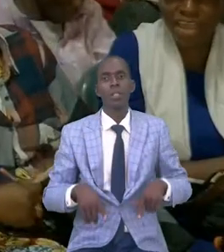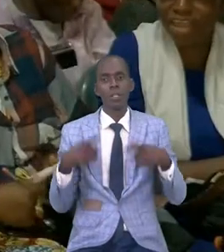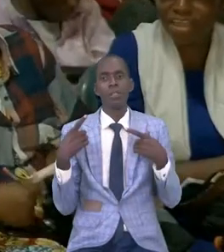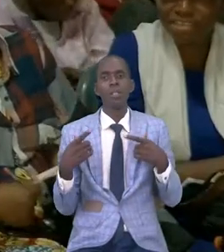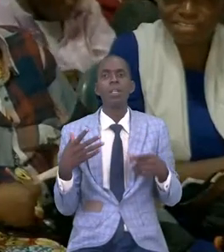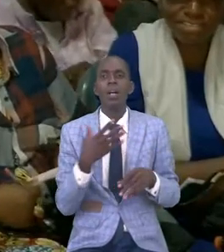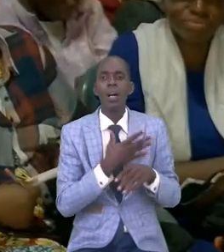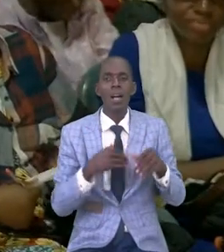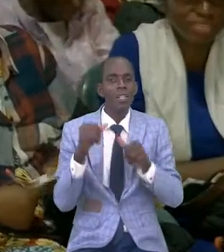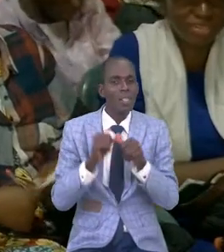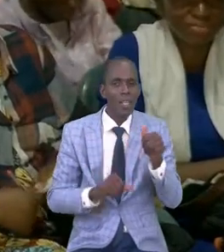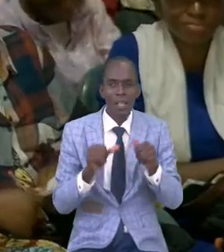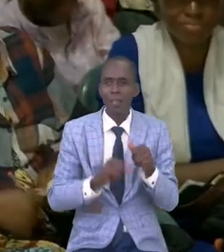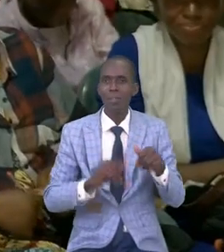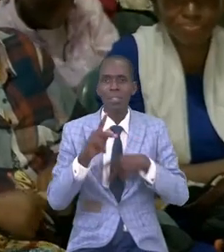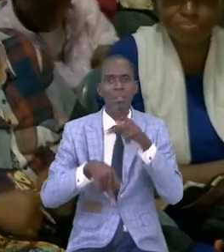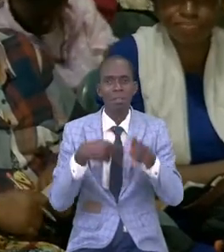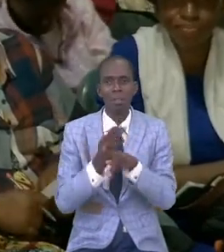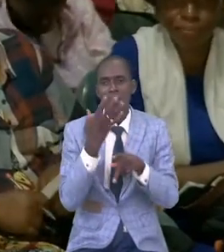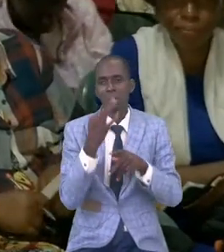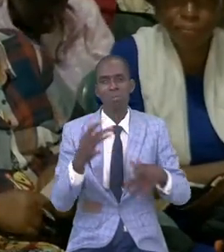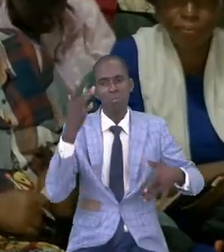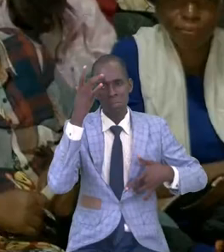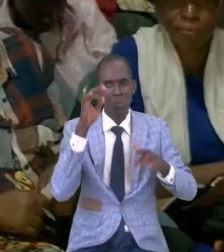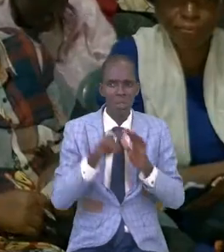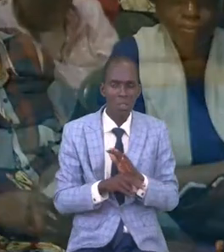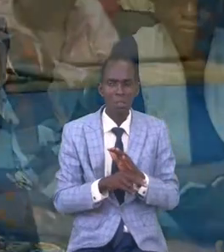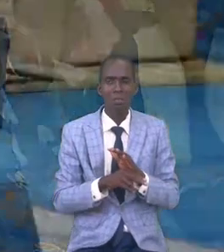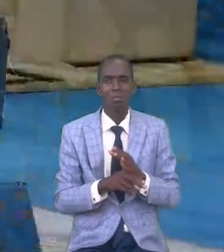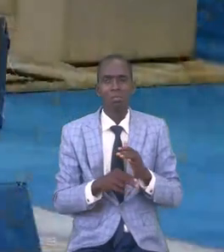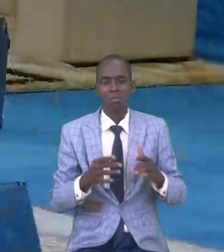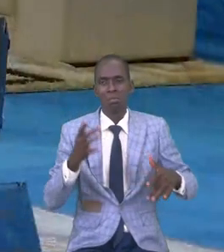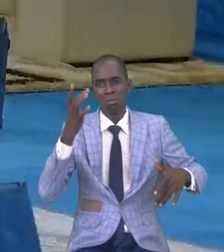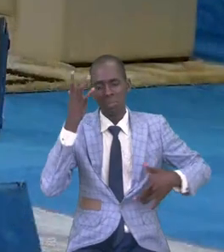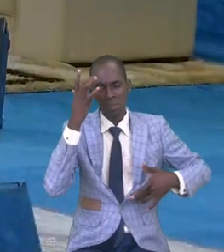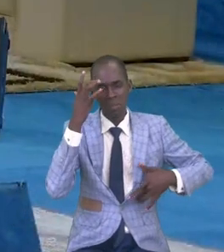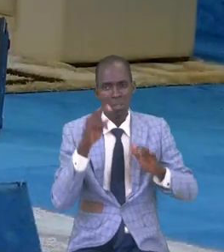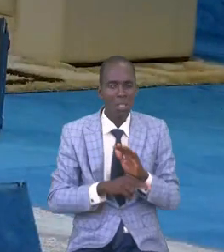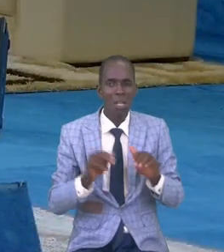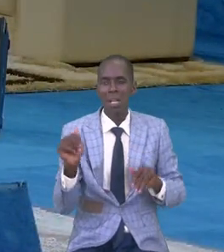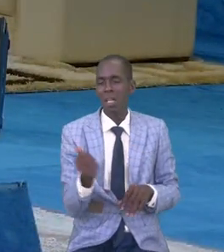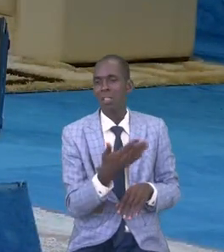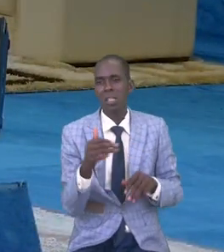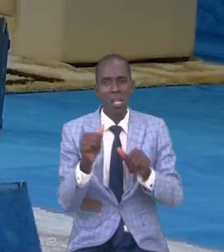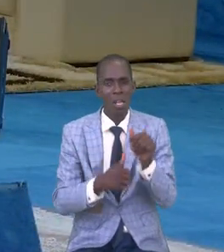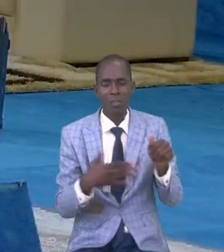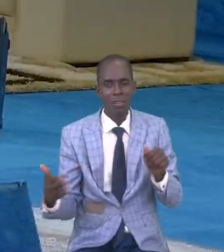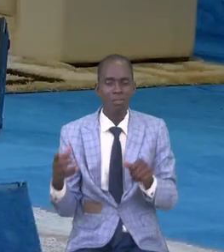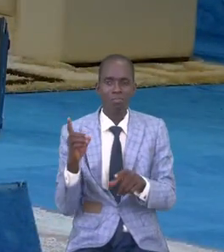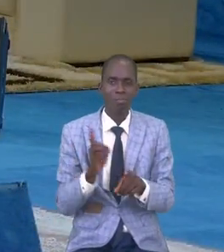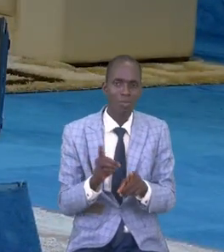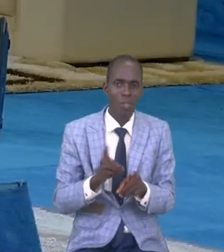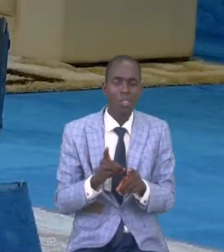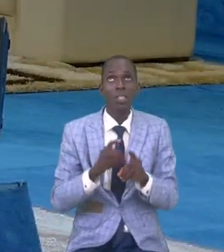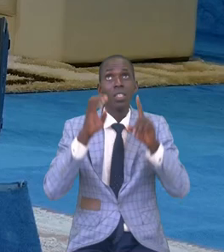And every form of sickness, infirmity, everything, impotence,